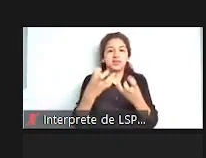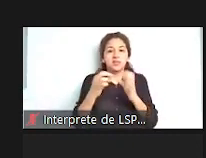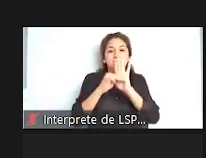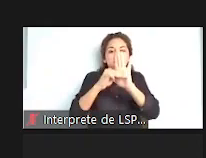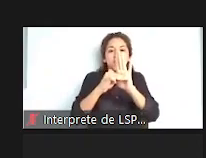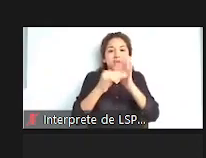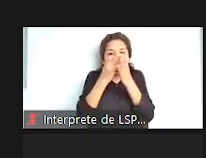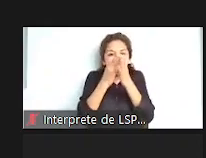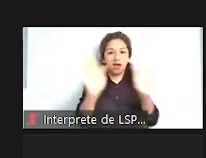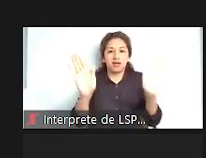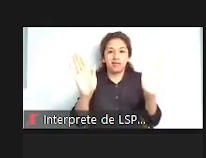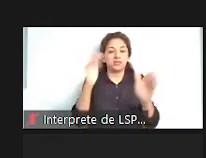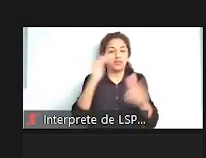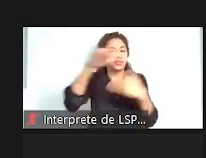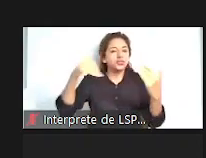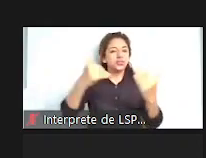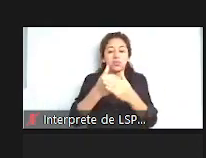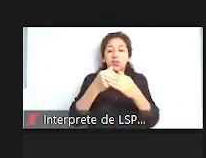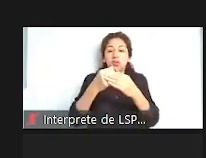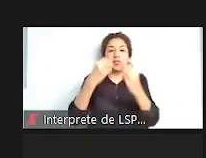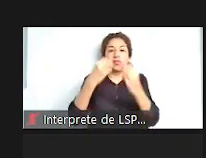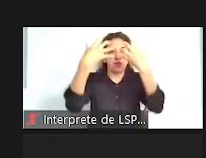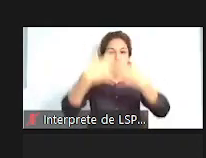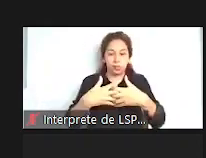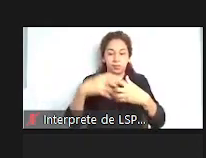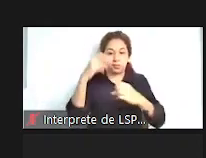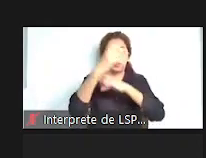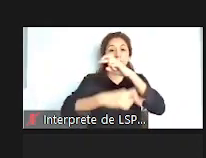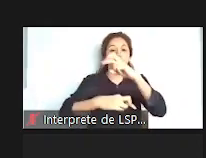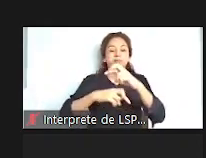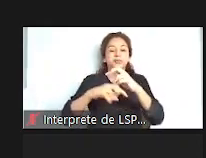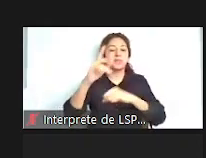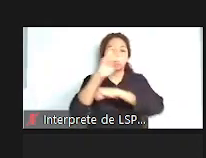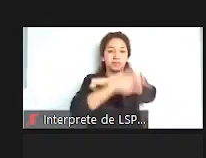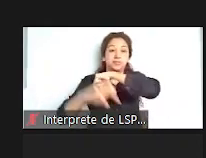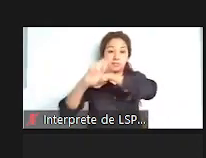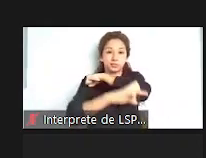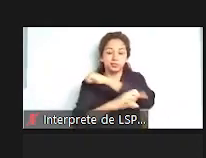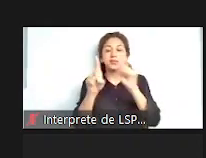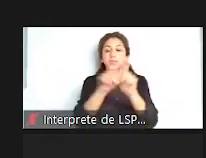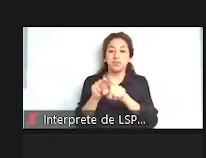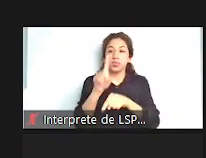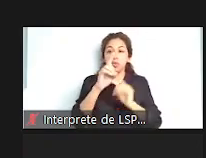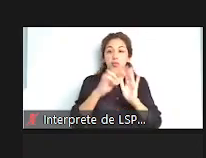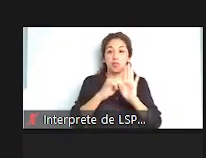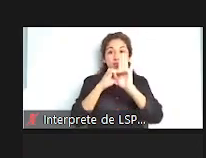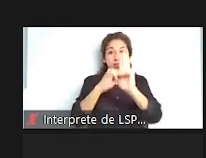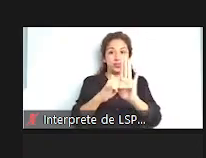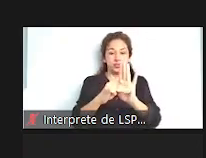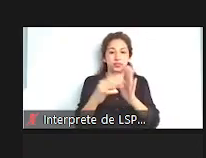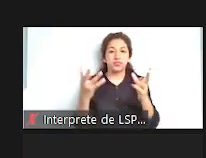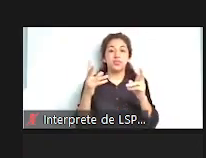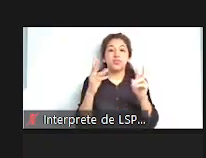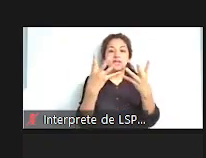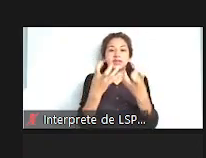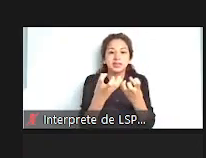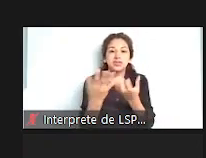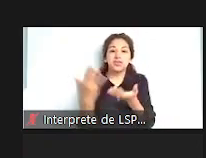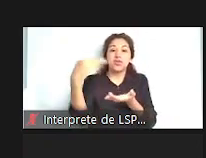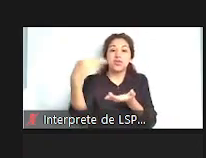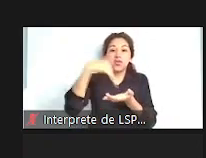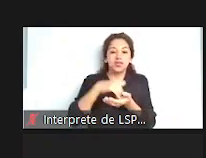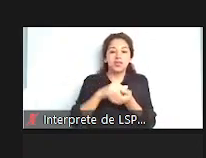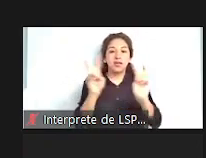model to be open open to businesses from other countries and a model that would favor obviously green